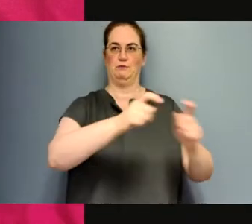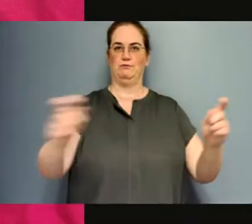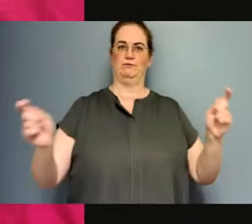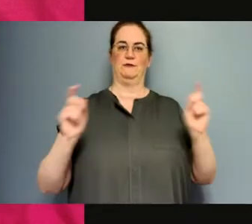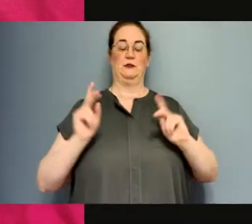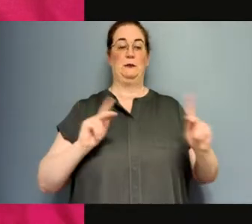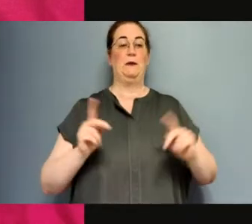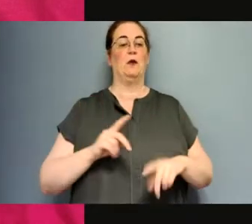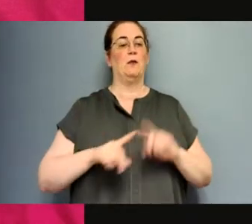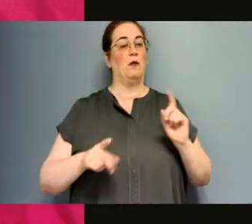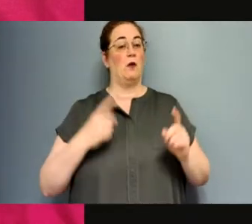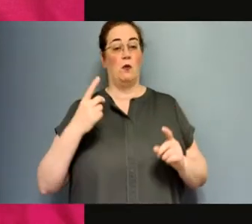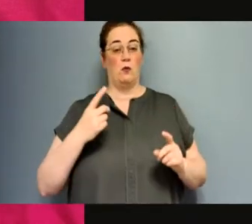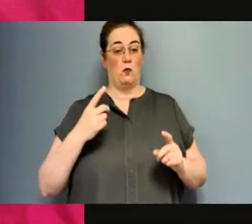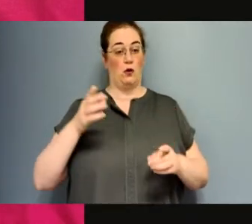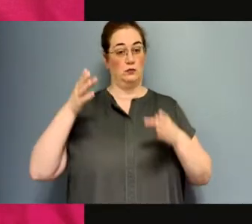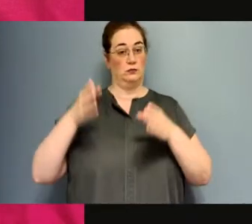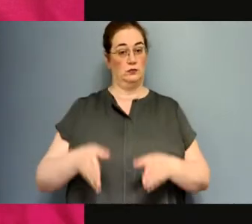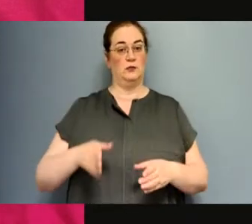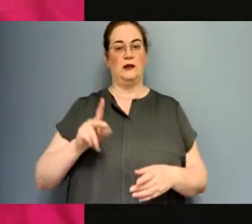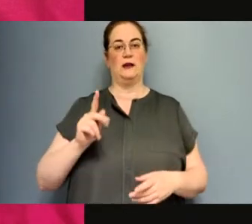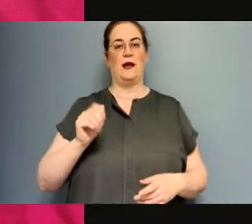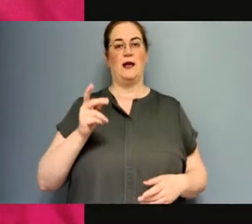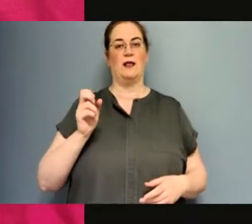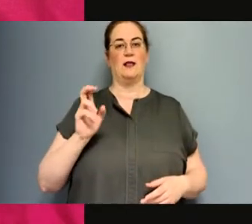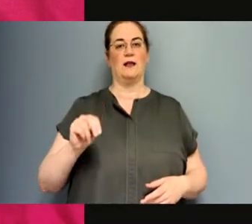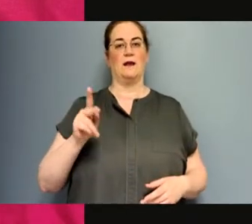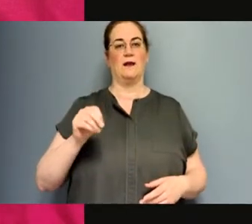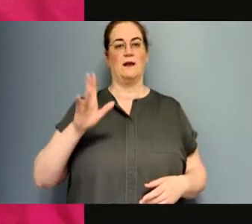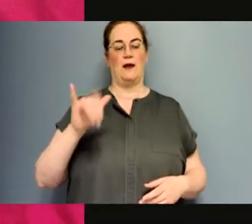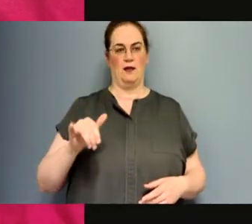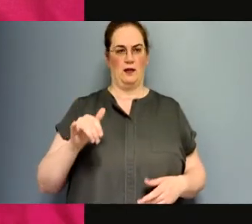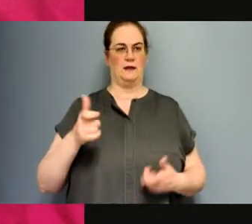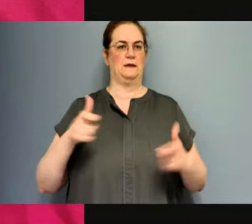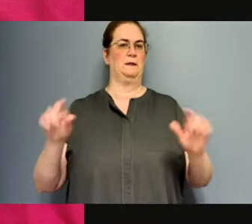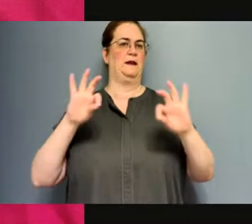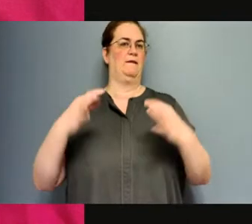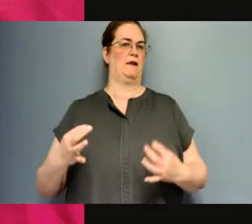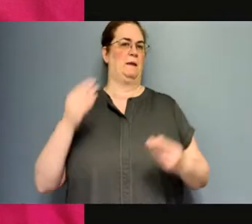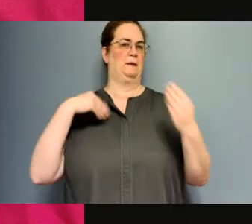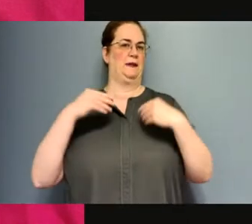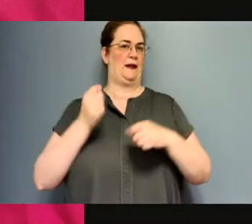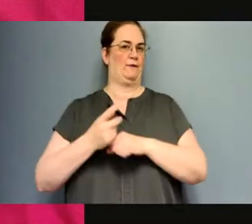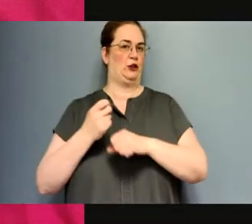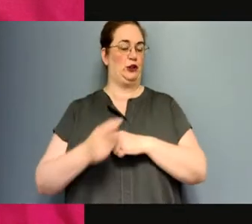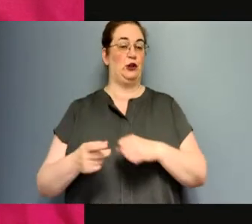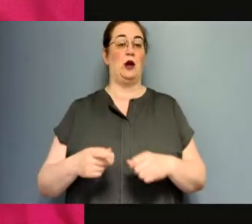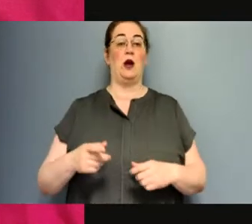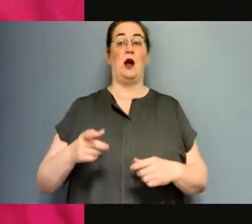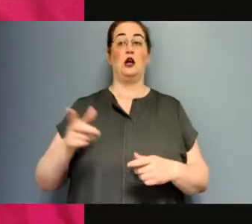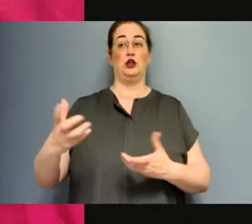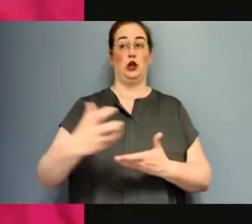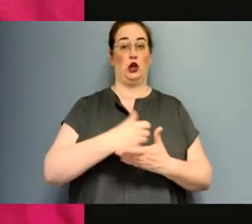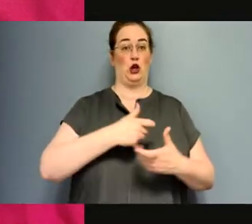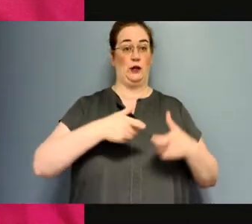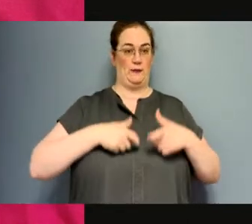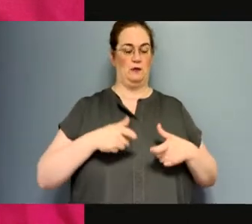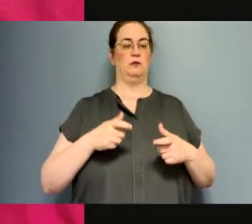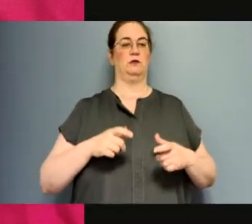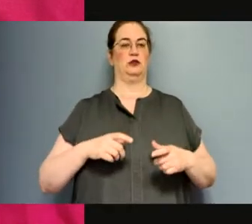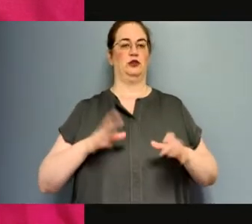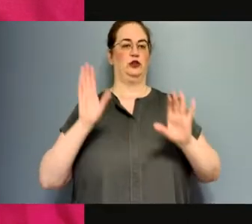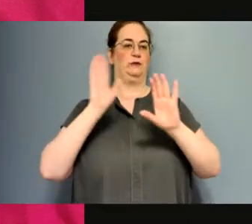groups, is that one of the people, Kathleen Kelly, has a big family picnic every year. And the medals that she's earned, she puts up